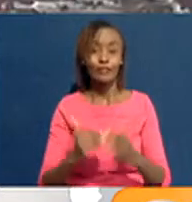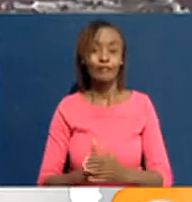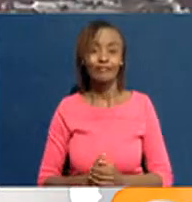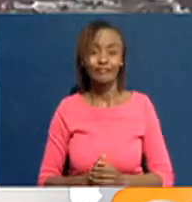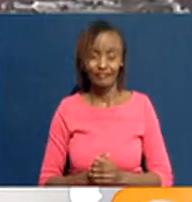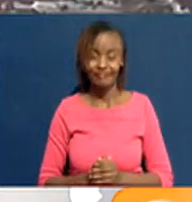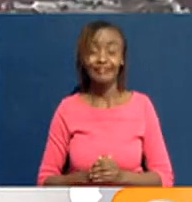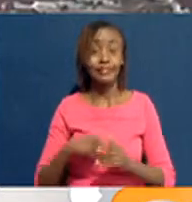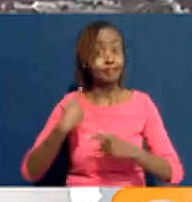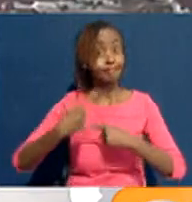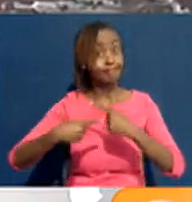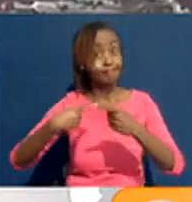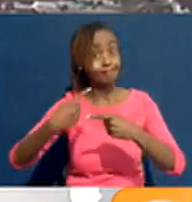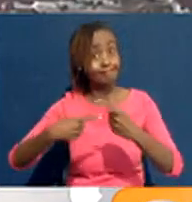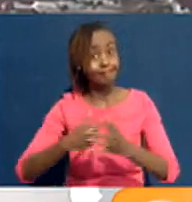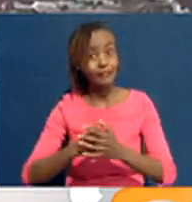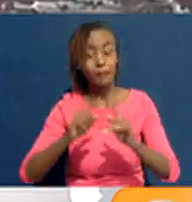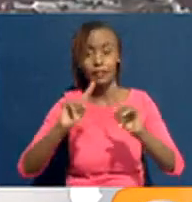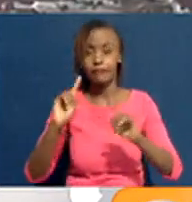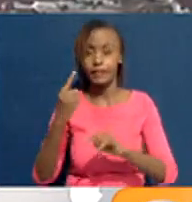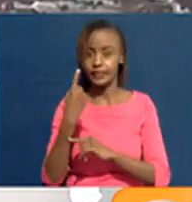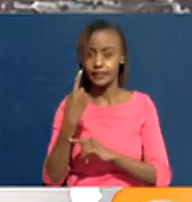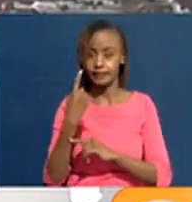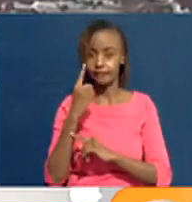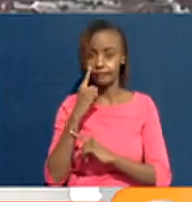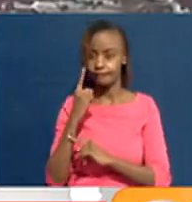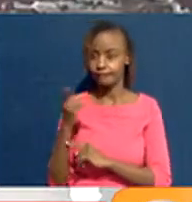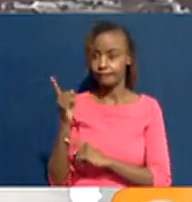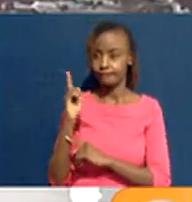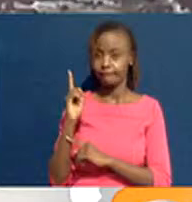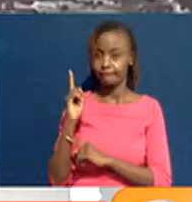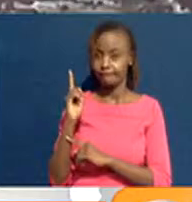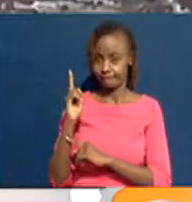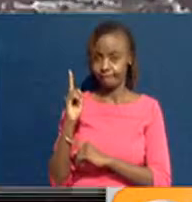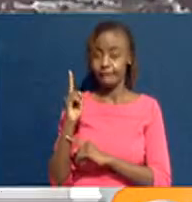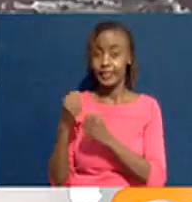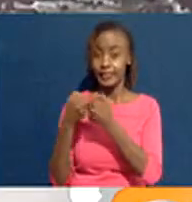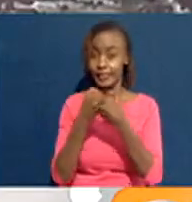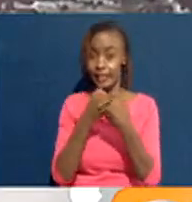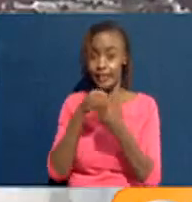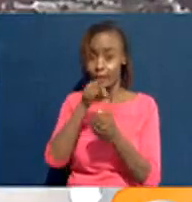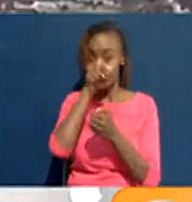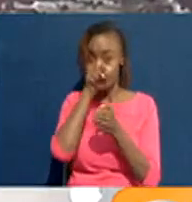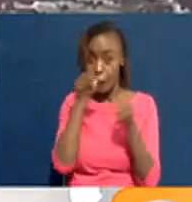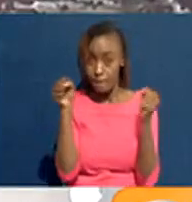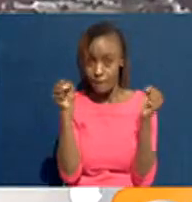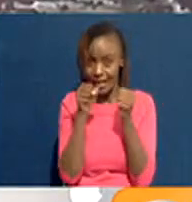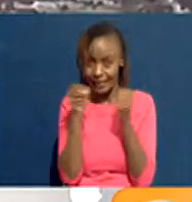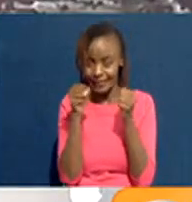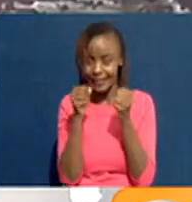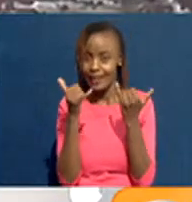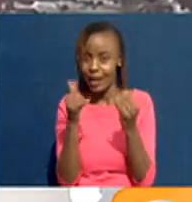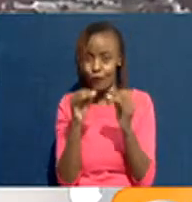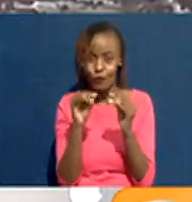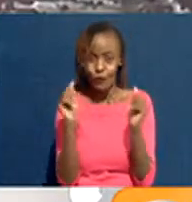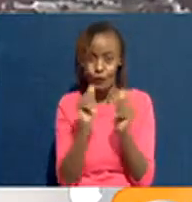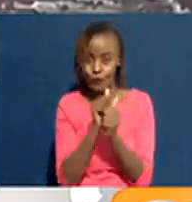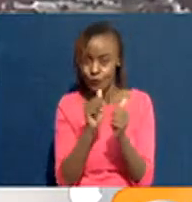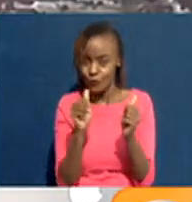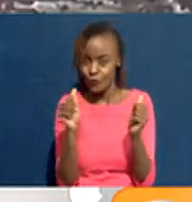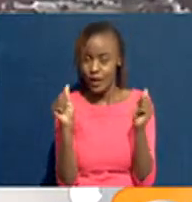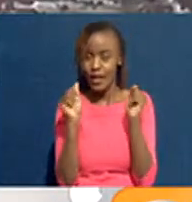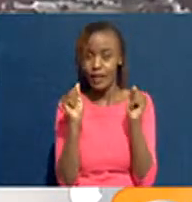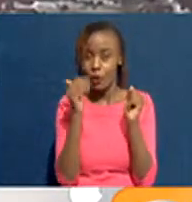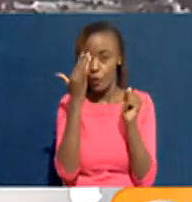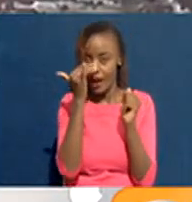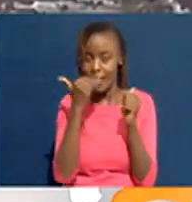Insights. The conversation continues, but first, the fight against malaria has received a boost with the World Health Organization approving the use of